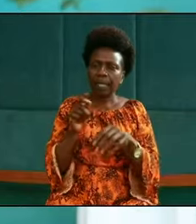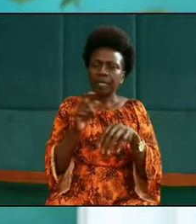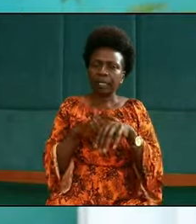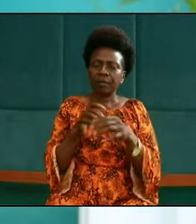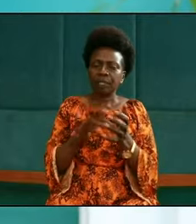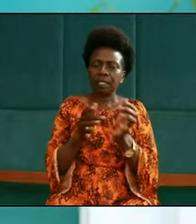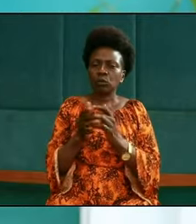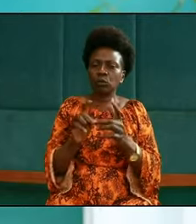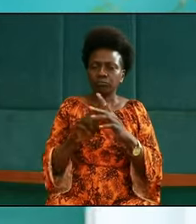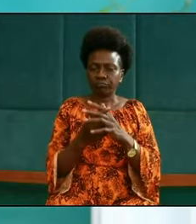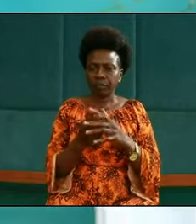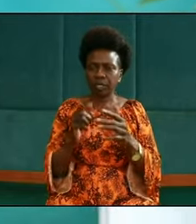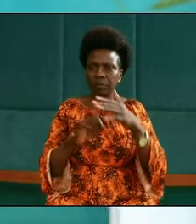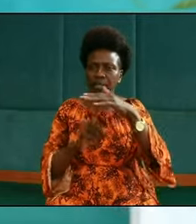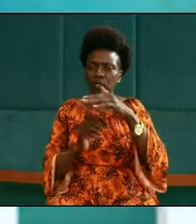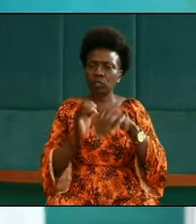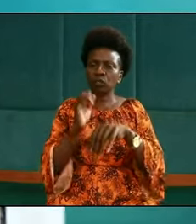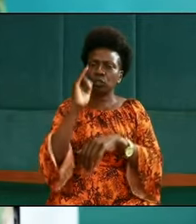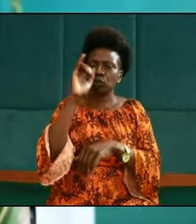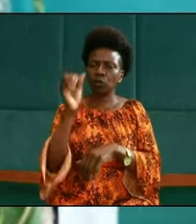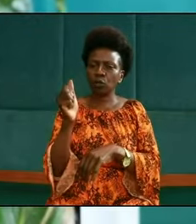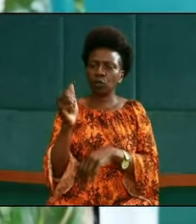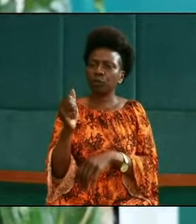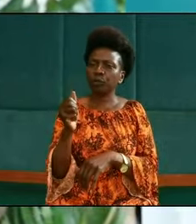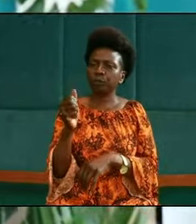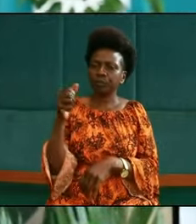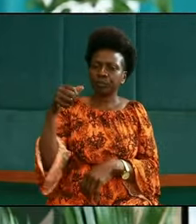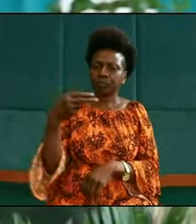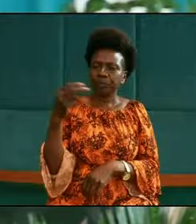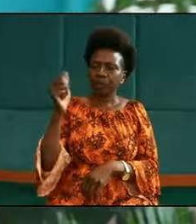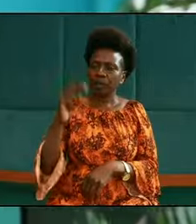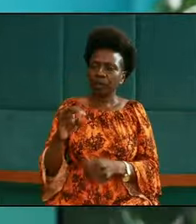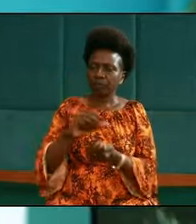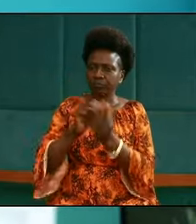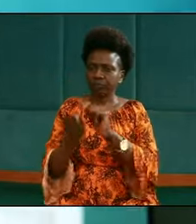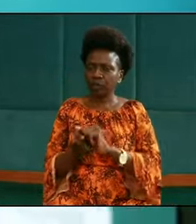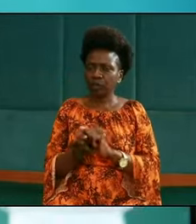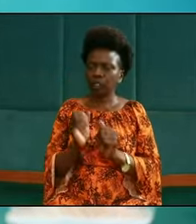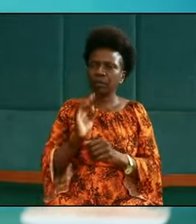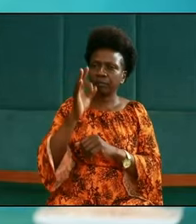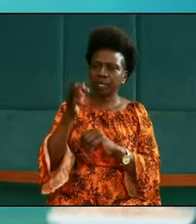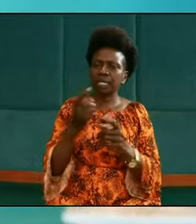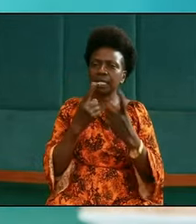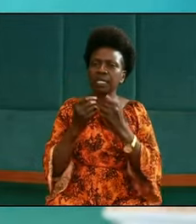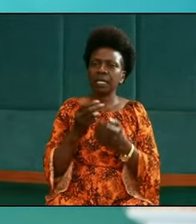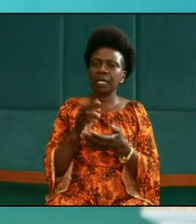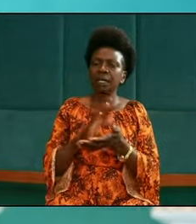his ministry, John the Baptist was his forerunner. And he says,